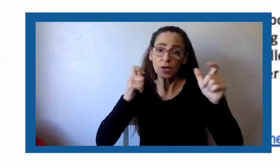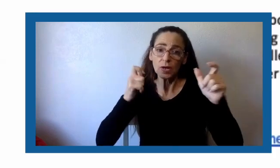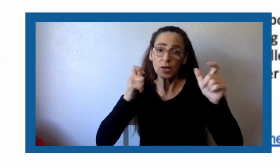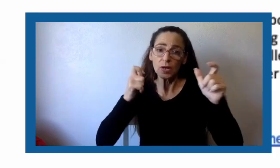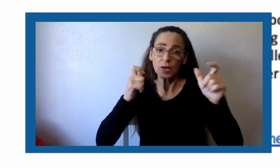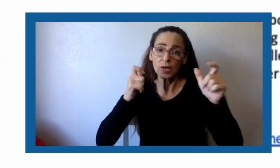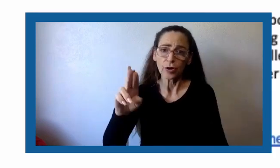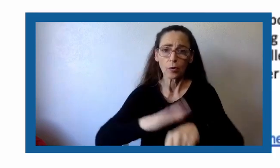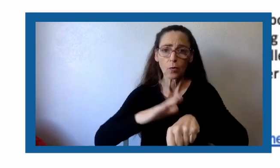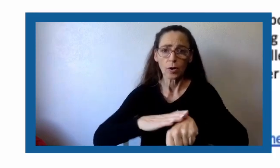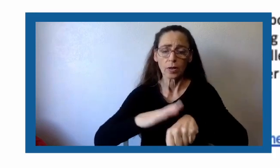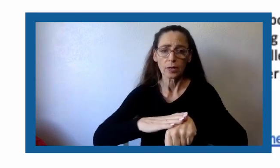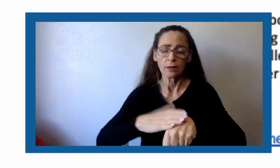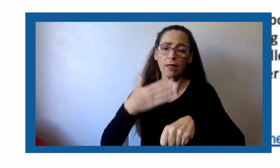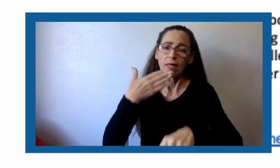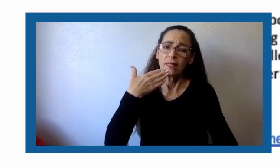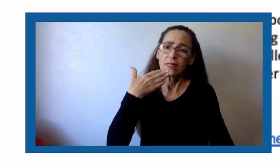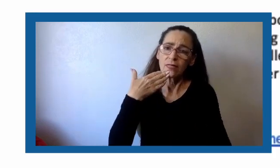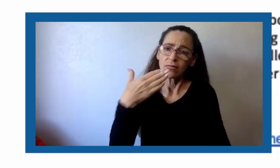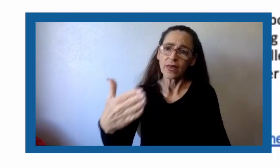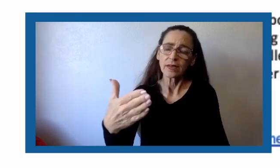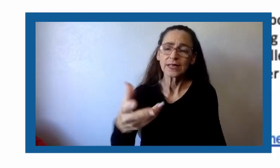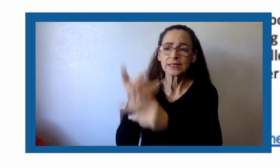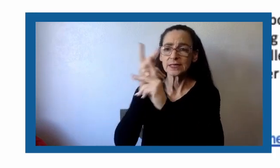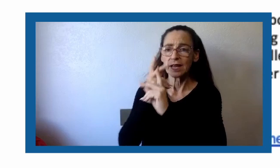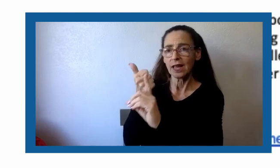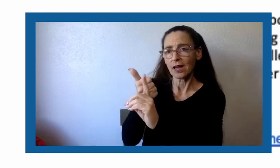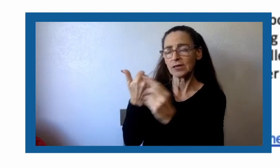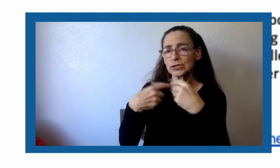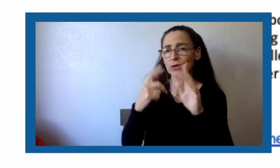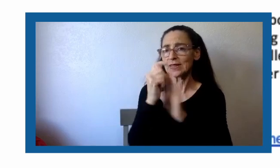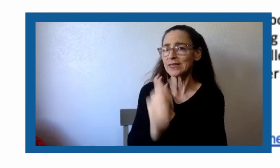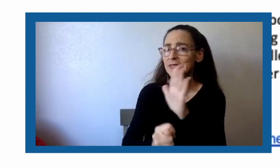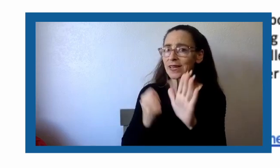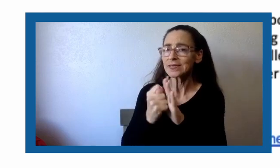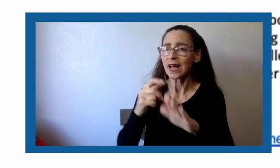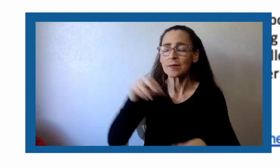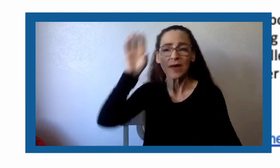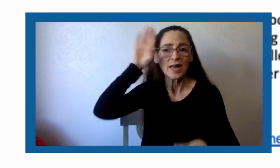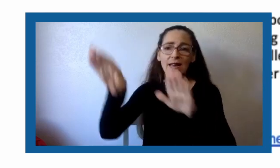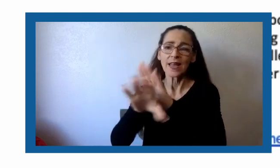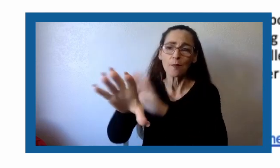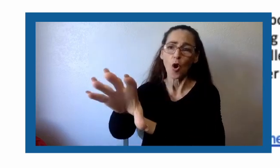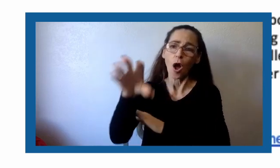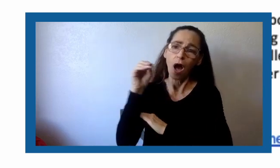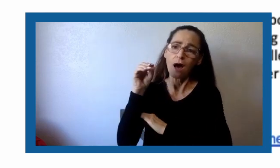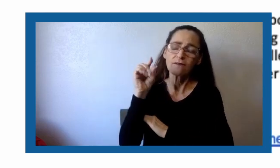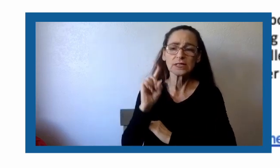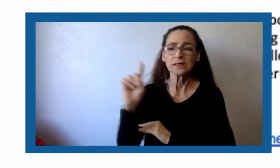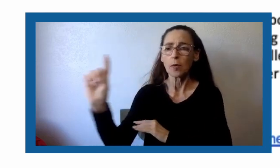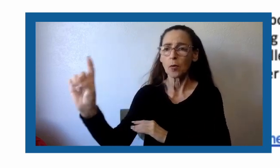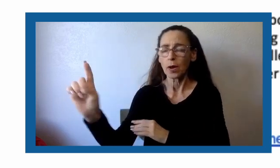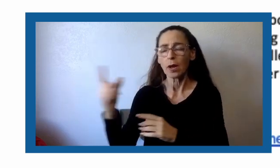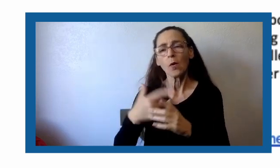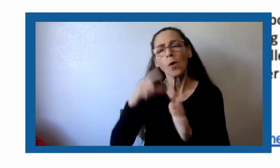again. Thank you. Take care of yourself during this time. Feel free to turn off your cameras, step away. But we